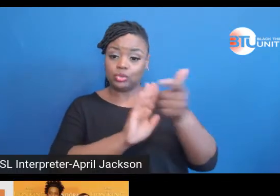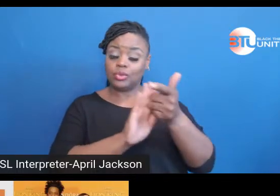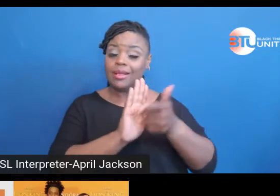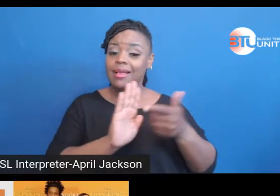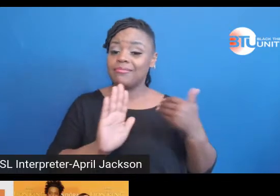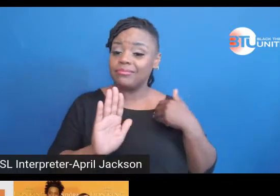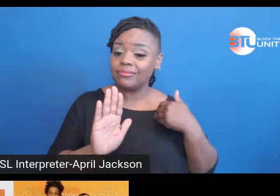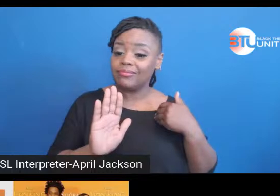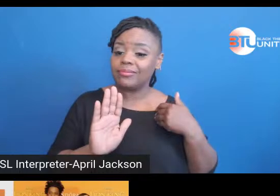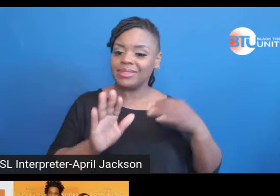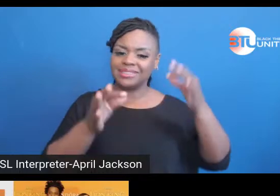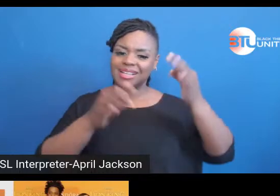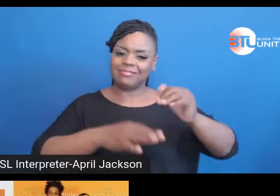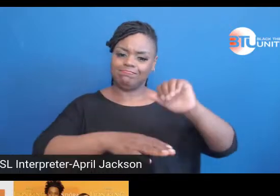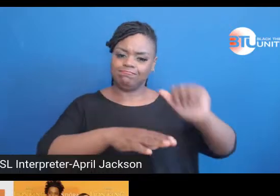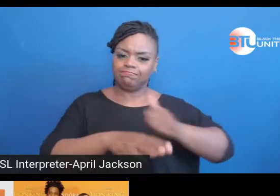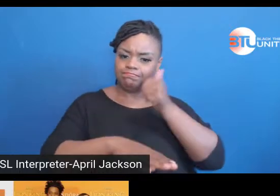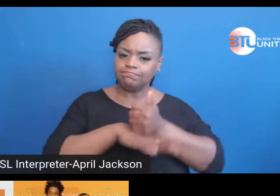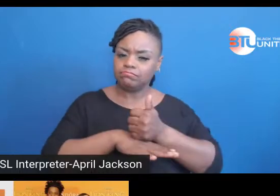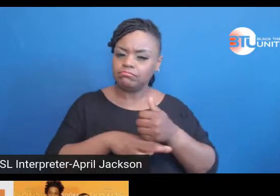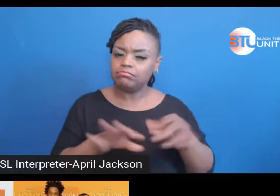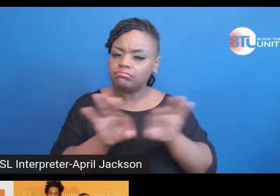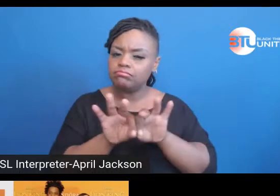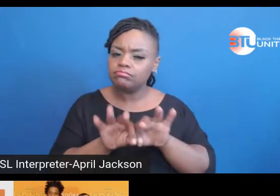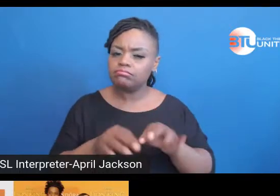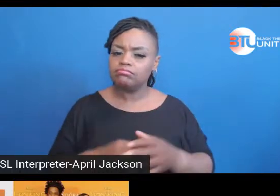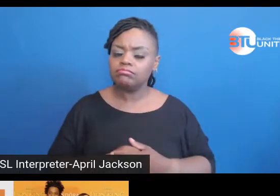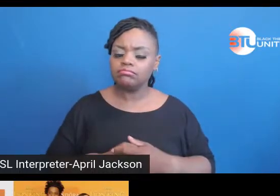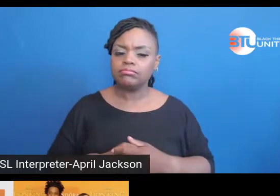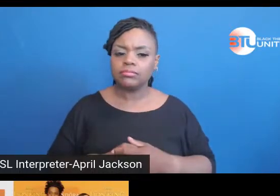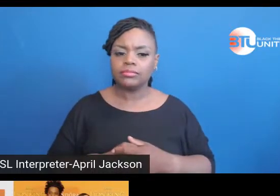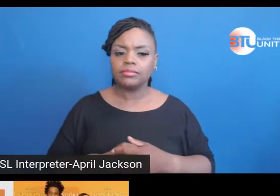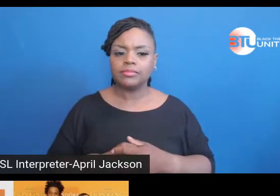But where you have to,